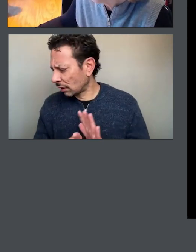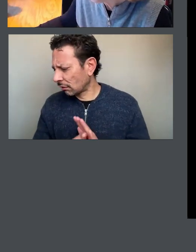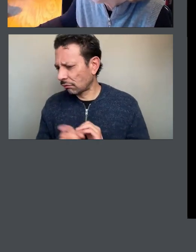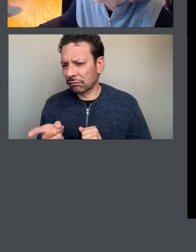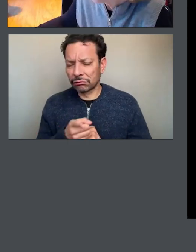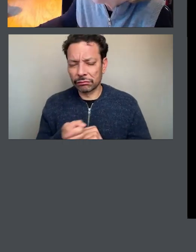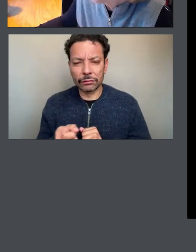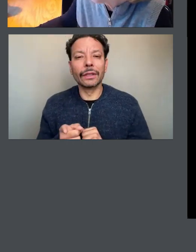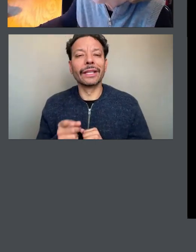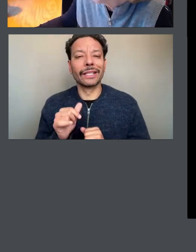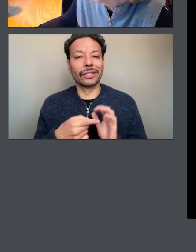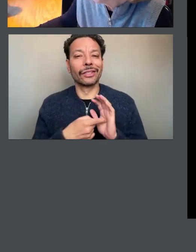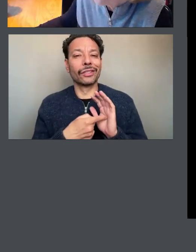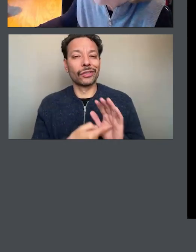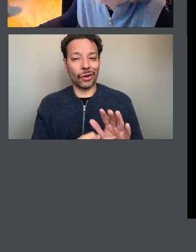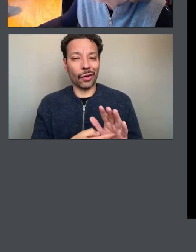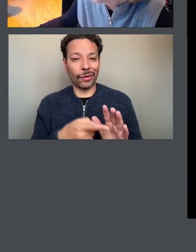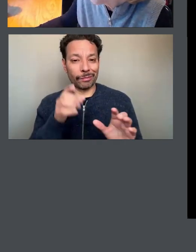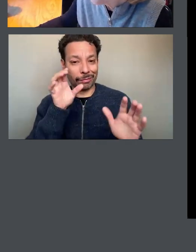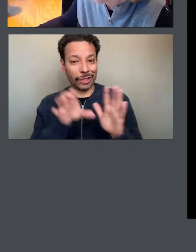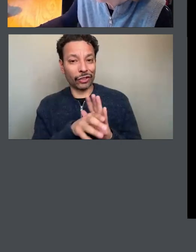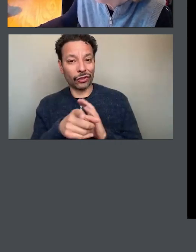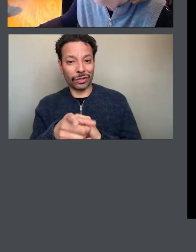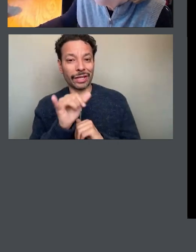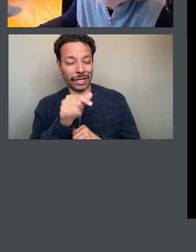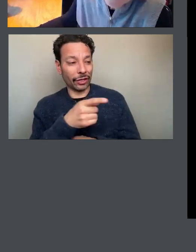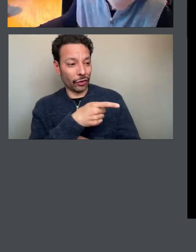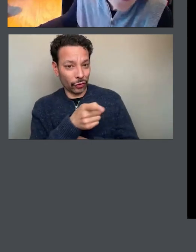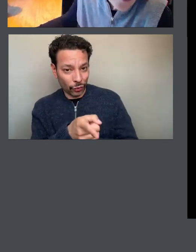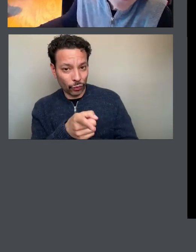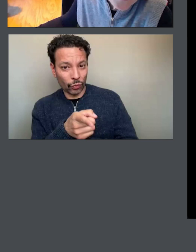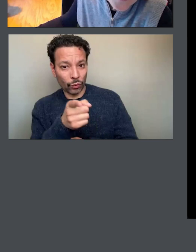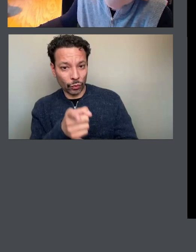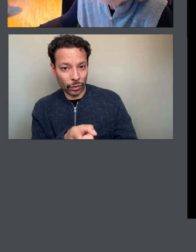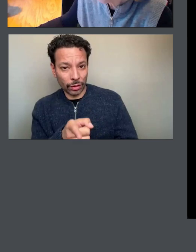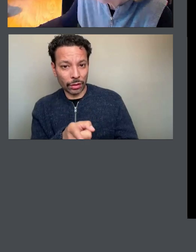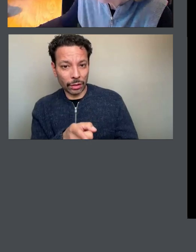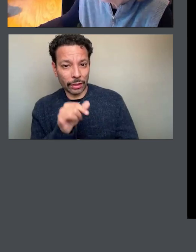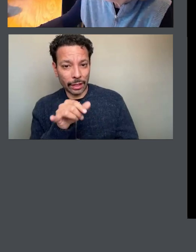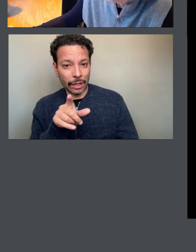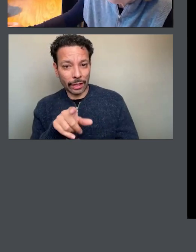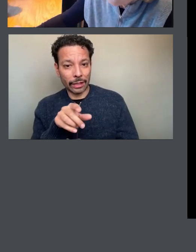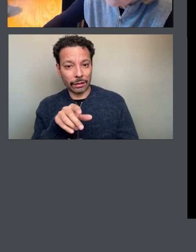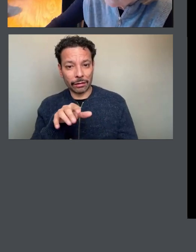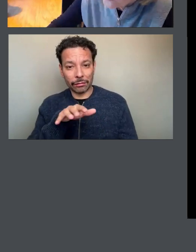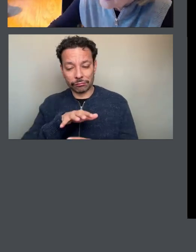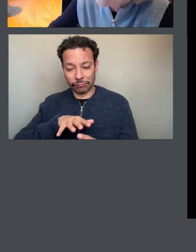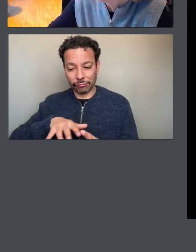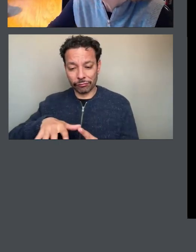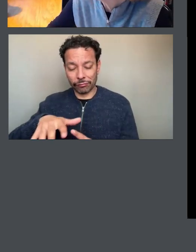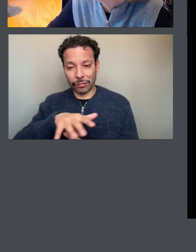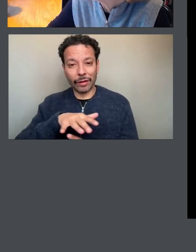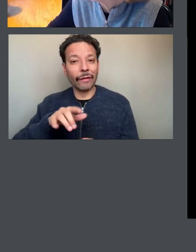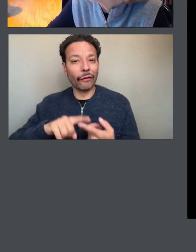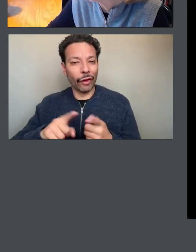And it shows this is where you are. This is the orientation of the